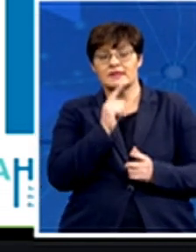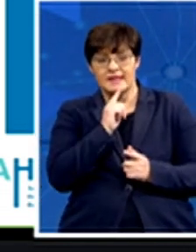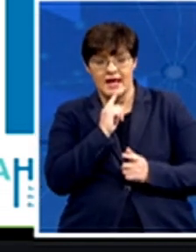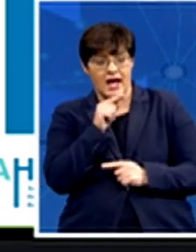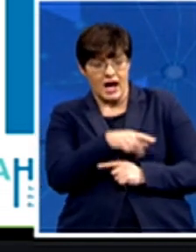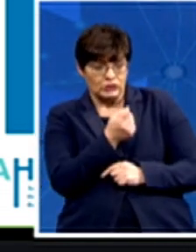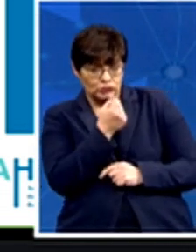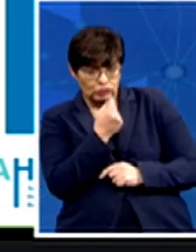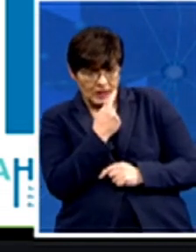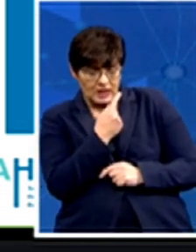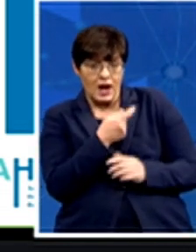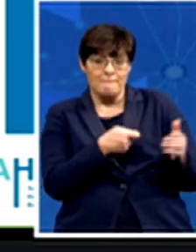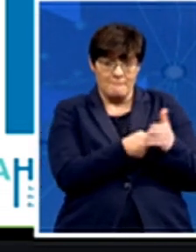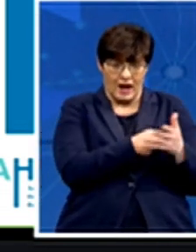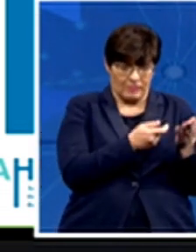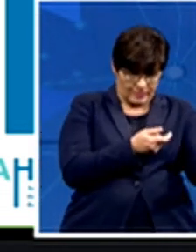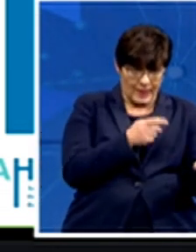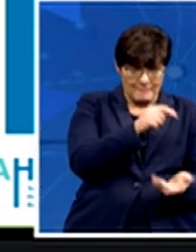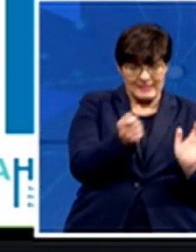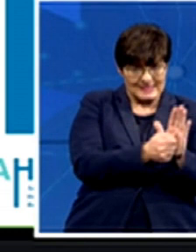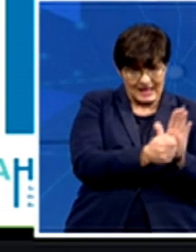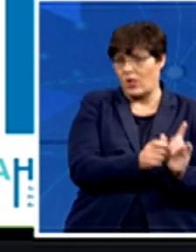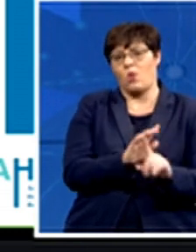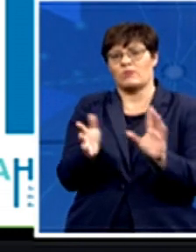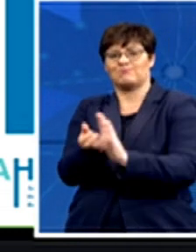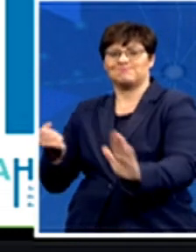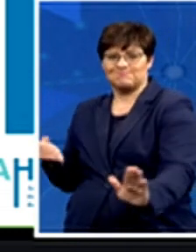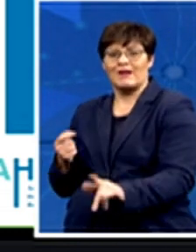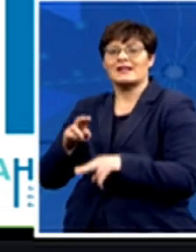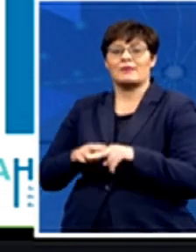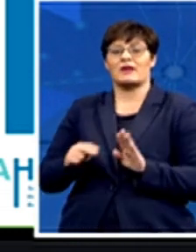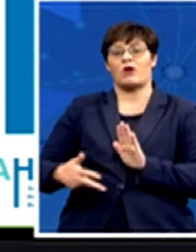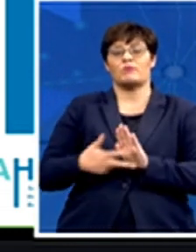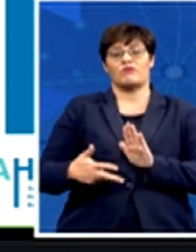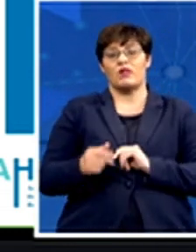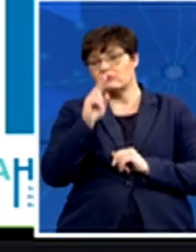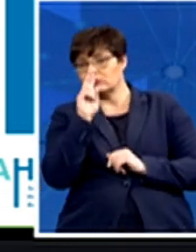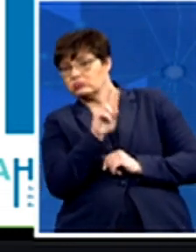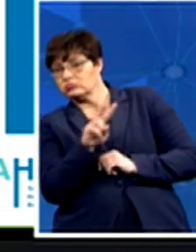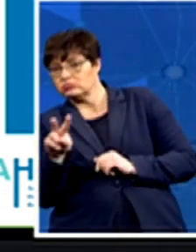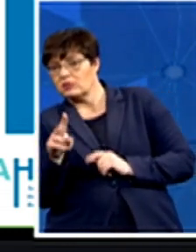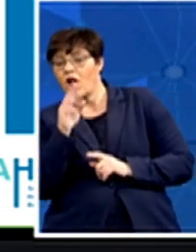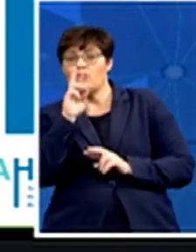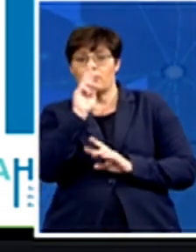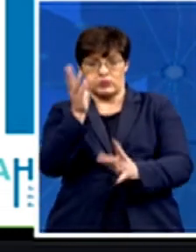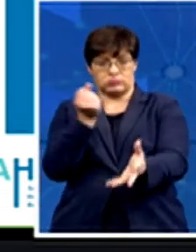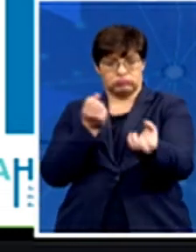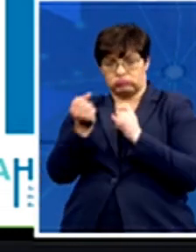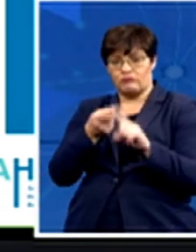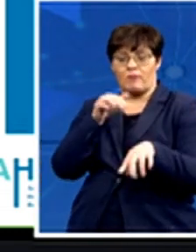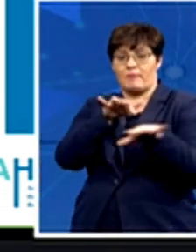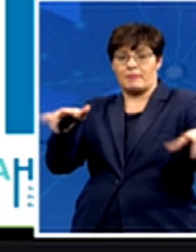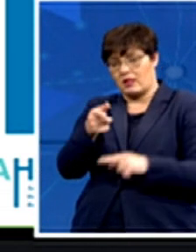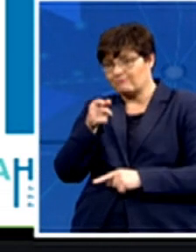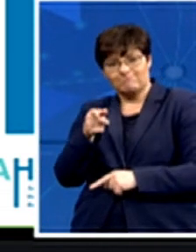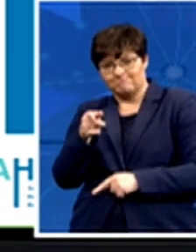not, following its approval based on what we're seeing in terms of the reports that we're receiving. Then we do what we call benefit risk analysis